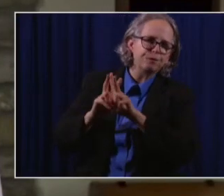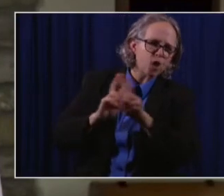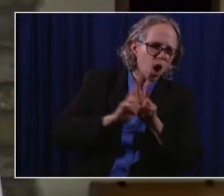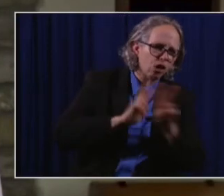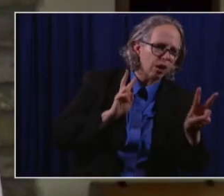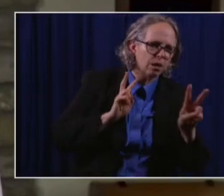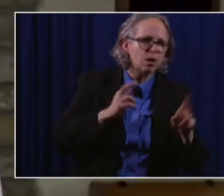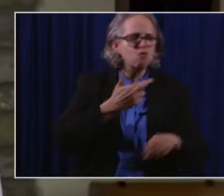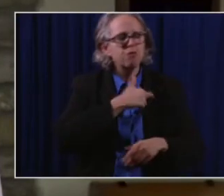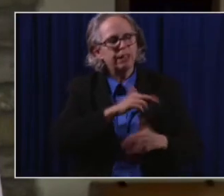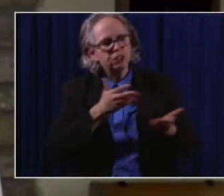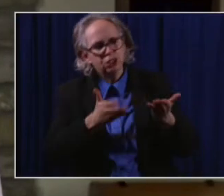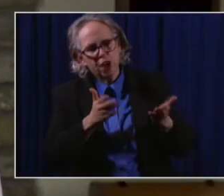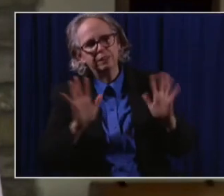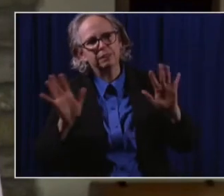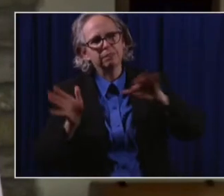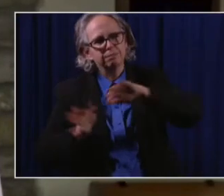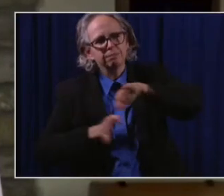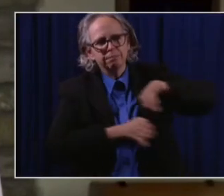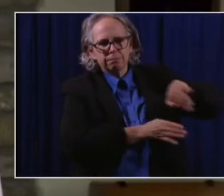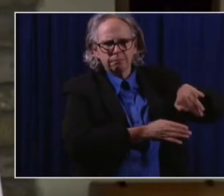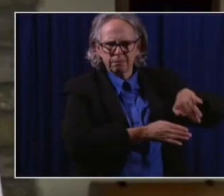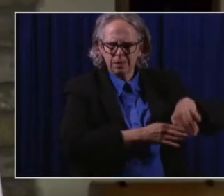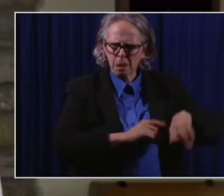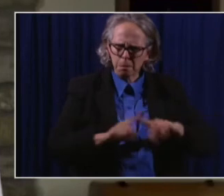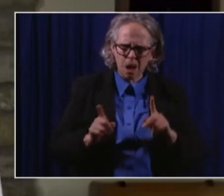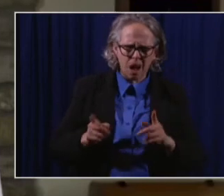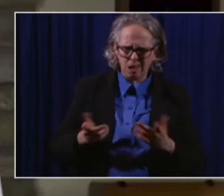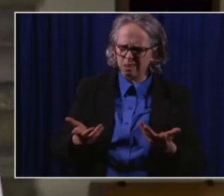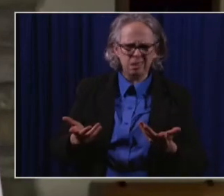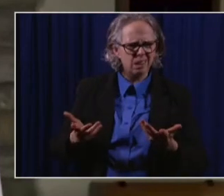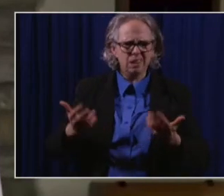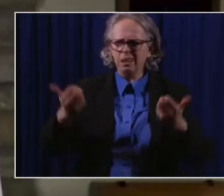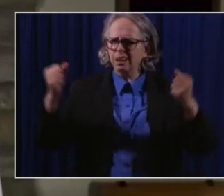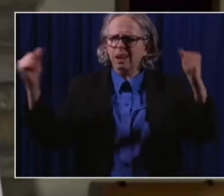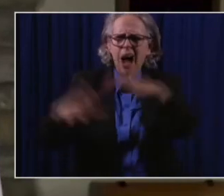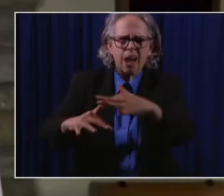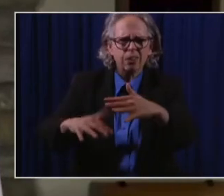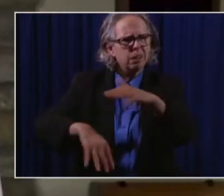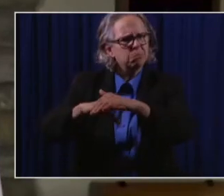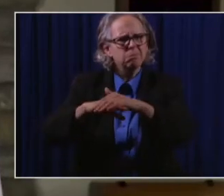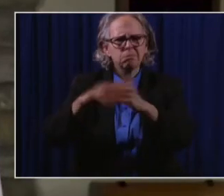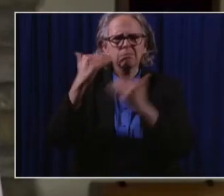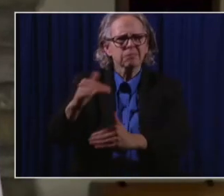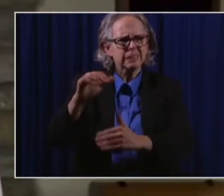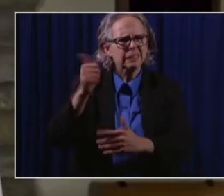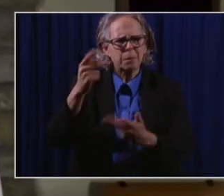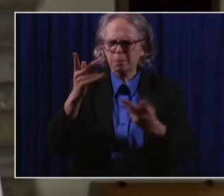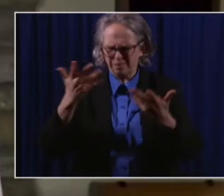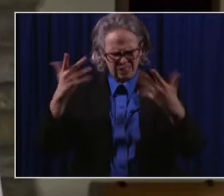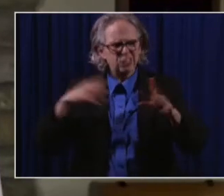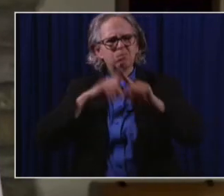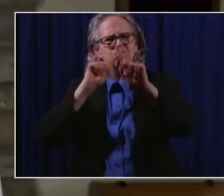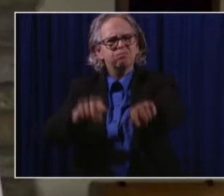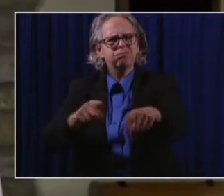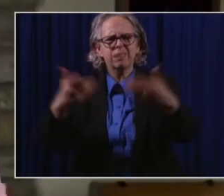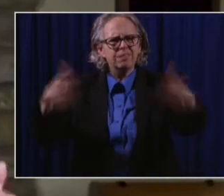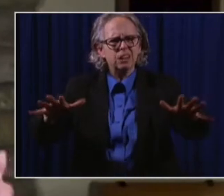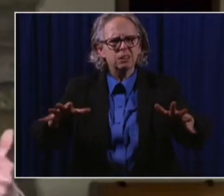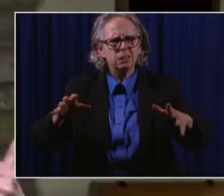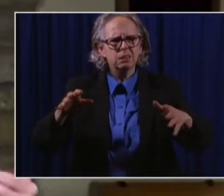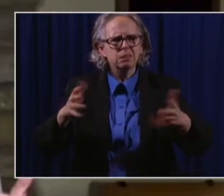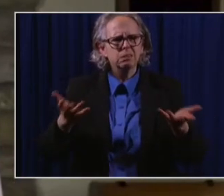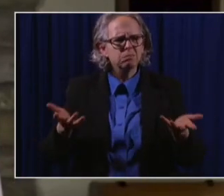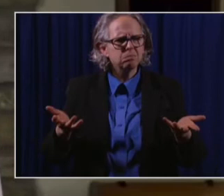the services themselves, but not the party afterwards. So there's an order on now that tells people that